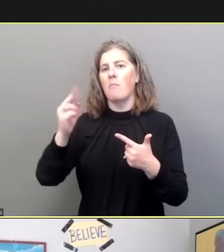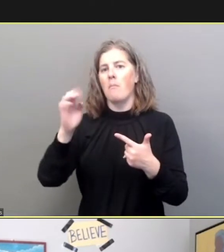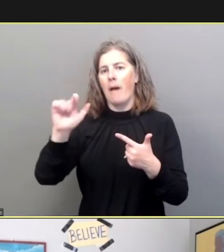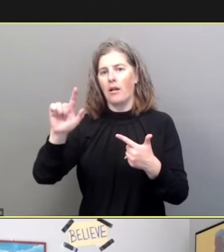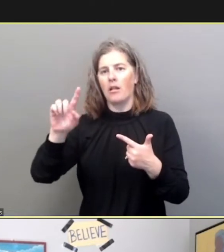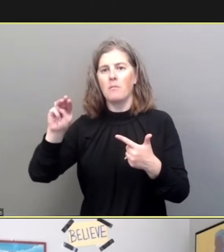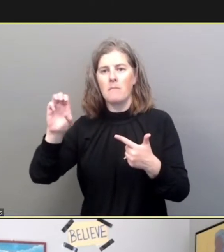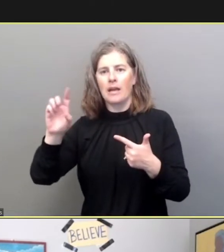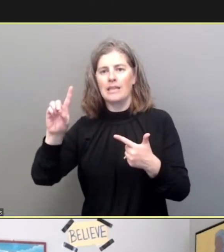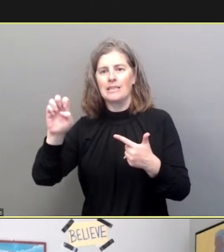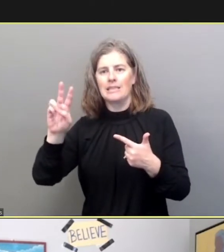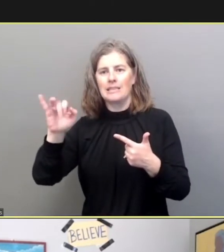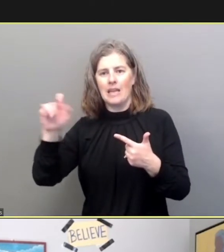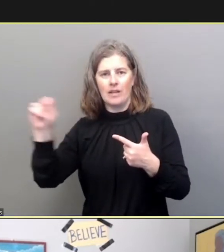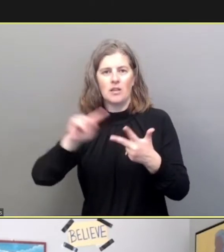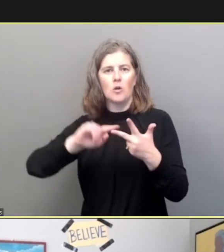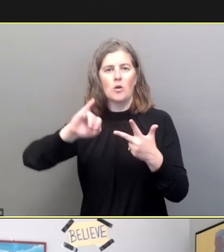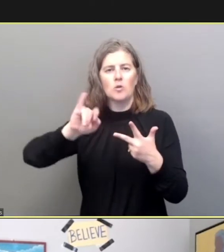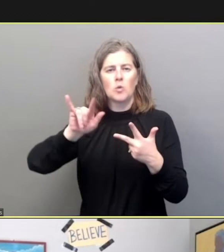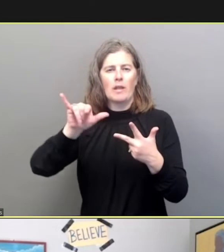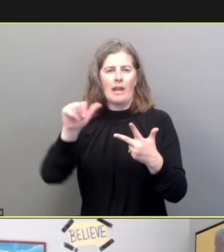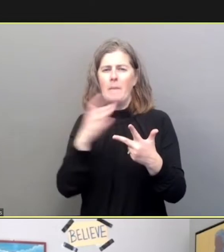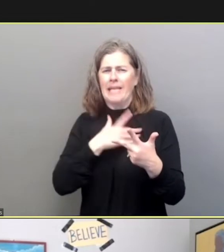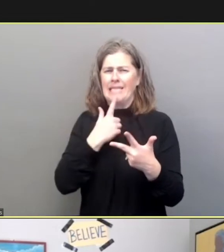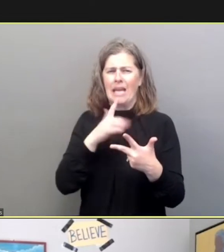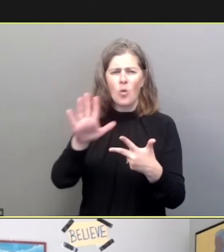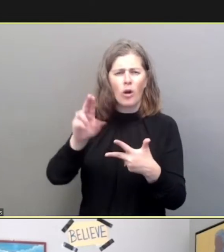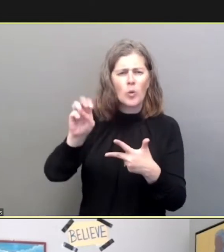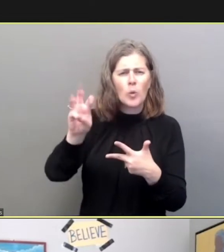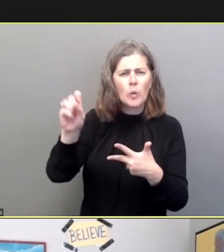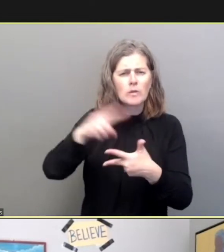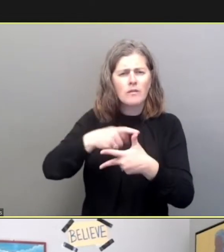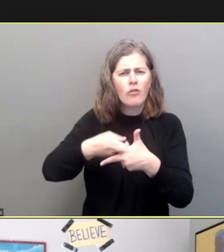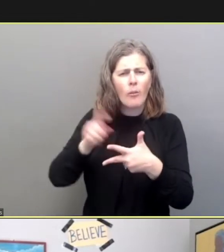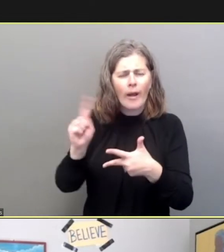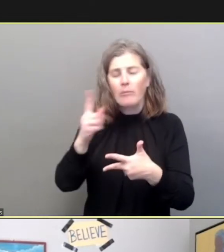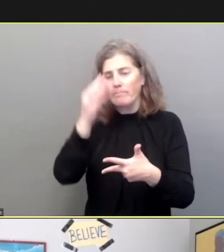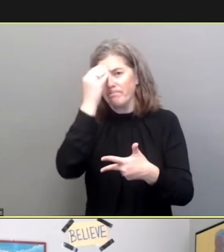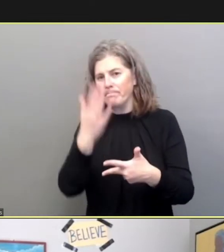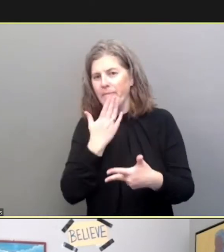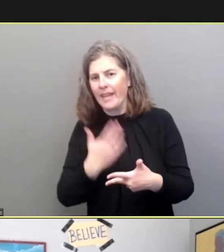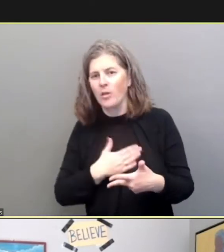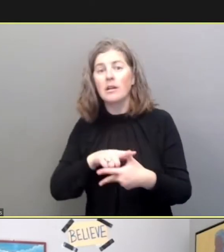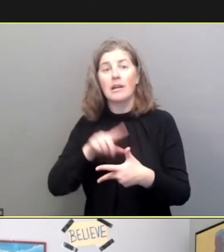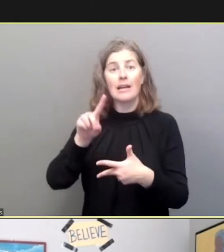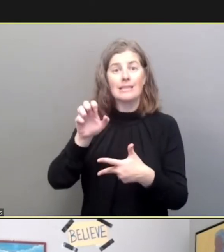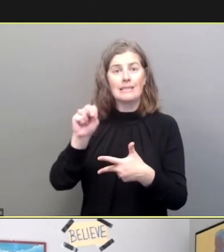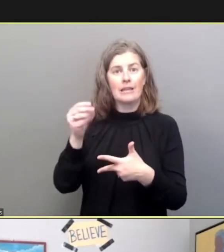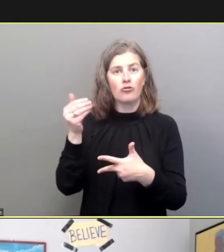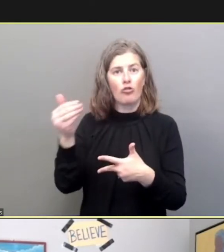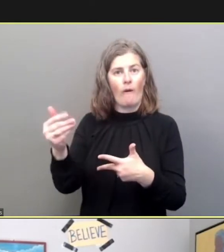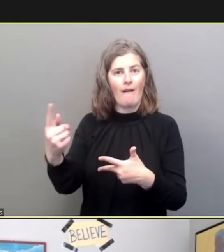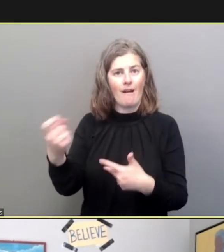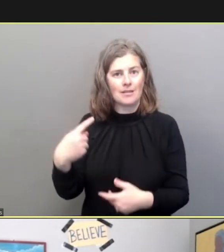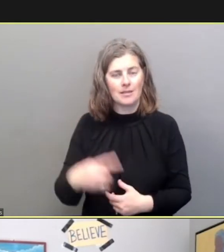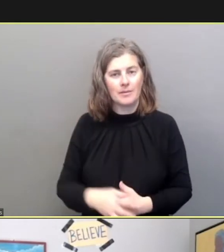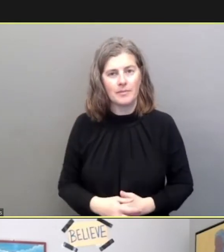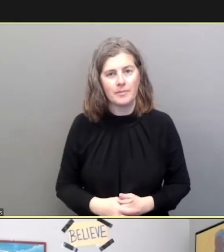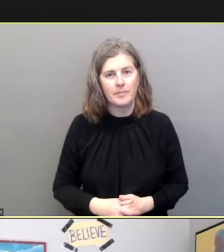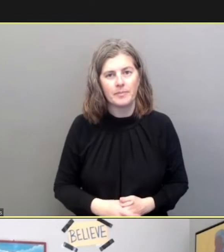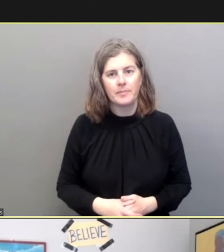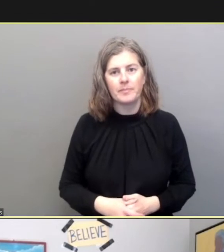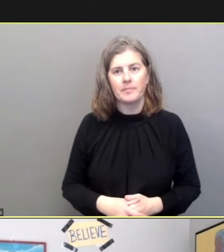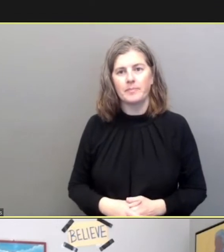Goldberg. And when I call on you, please just say the name of your outlet as well, if you don't mind. Thanks so much. Dan, you are unmuted.